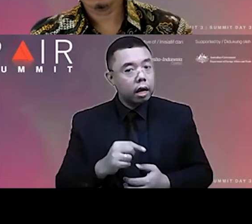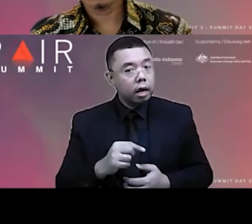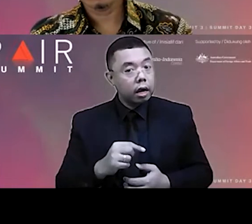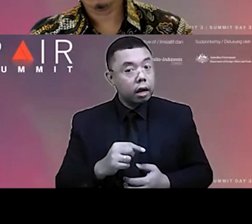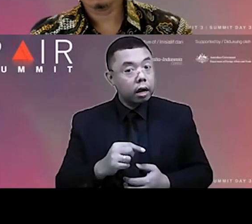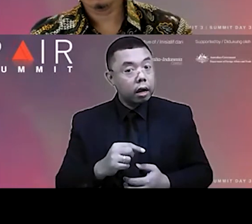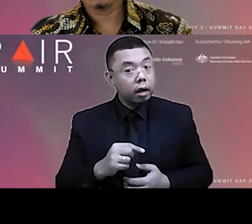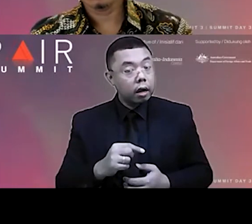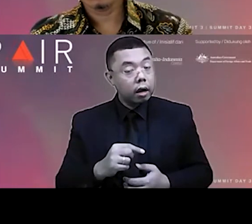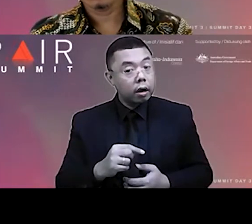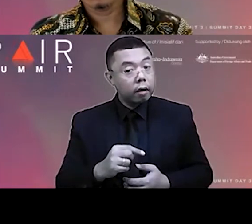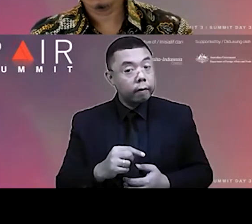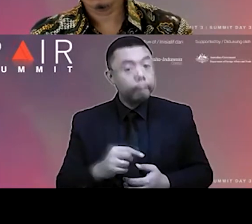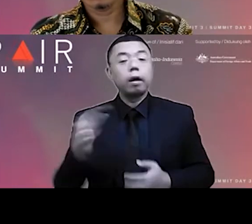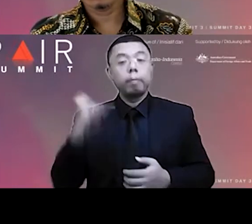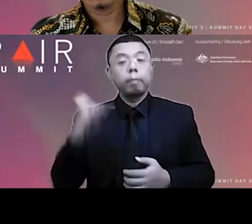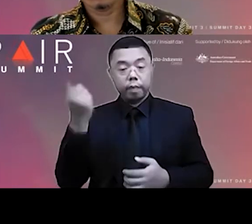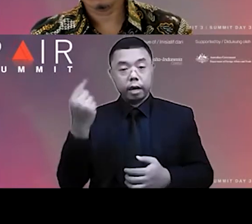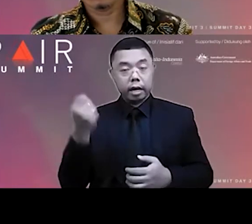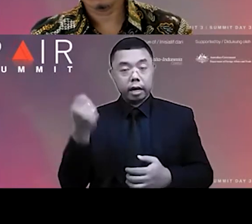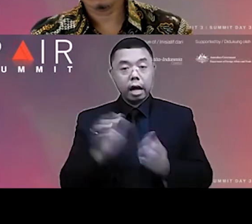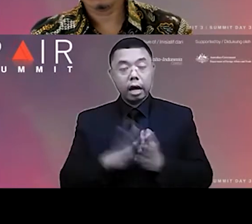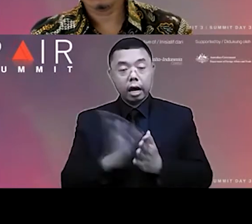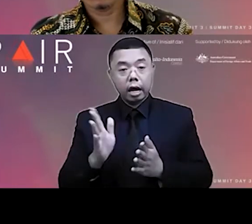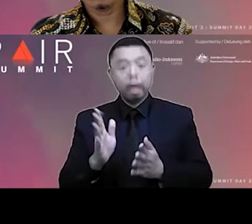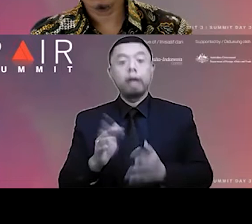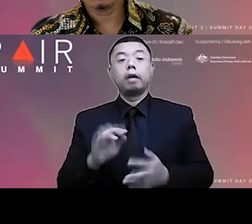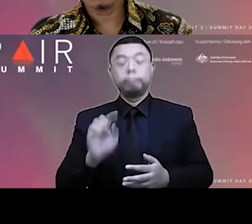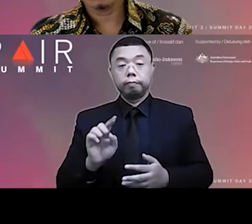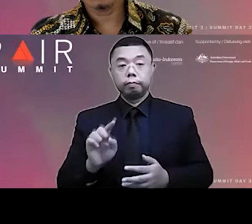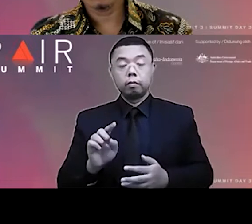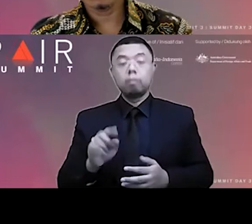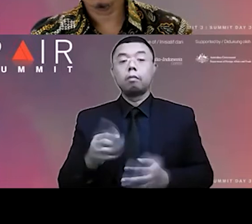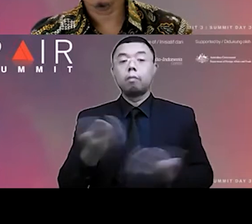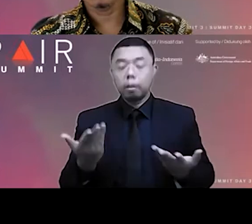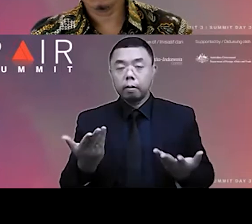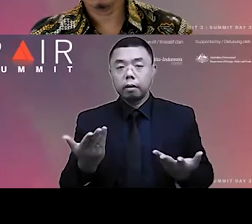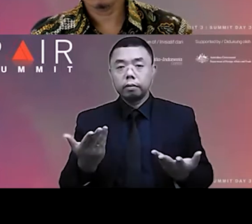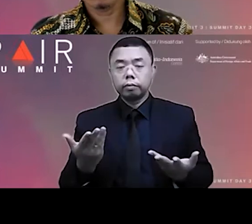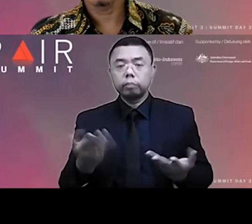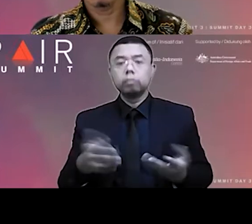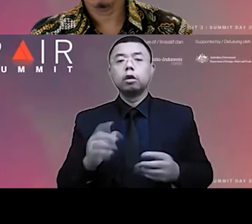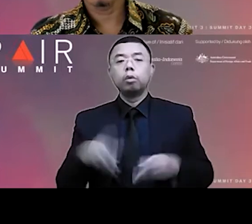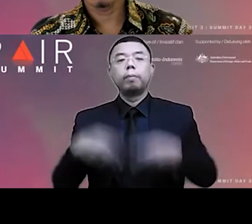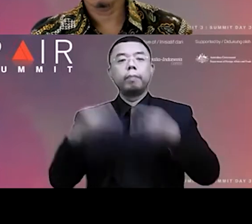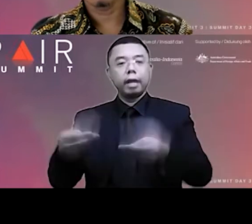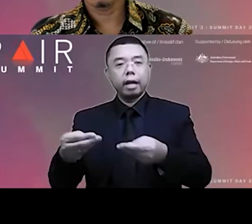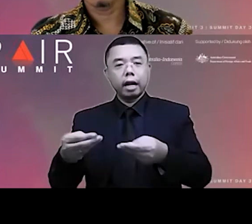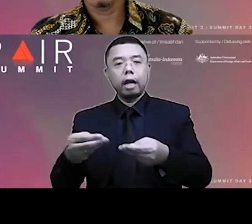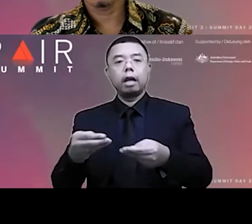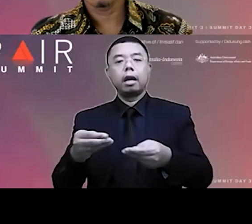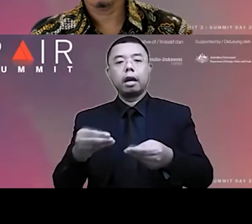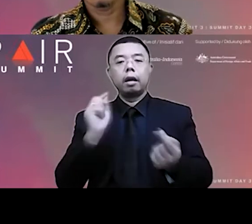aid from the government is the transfer as a block grant to the local government. So I think the local government